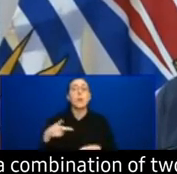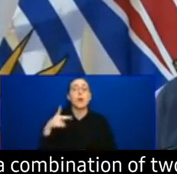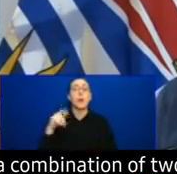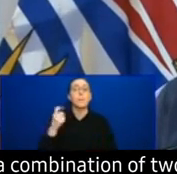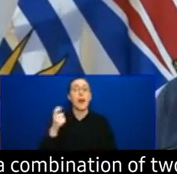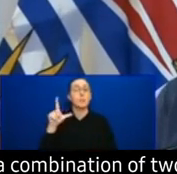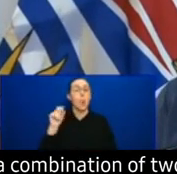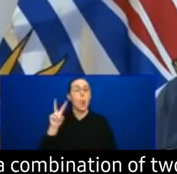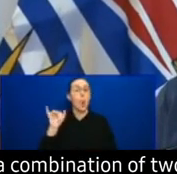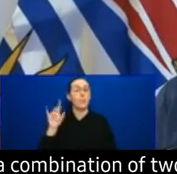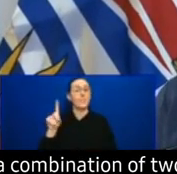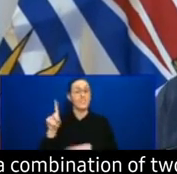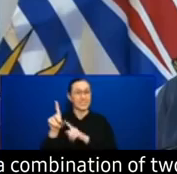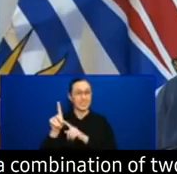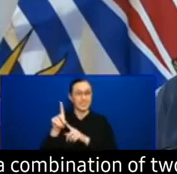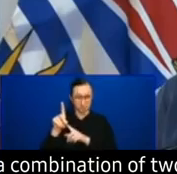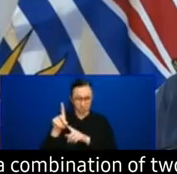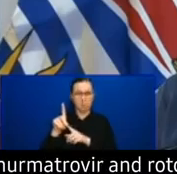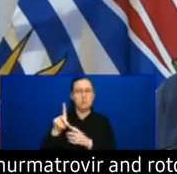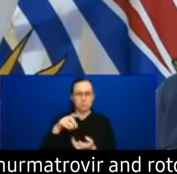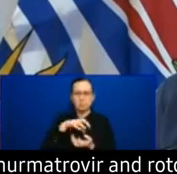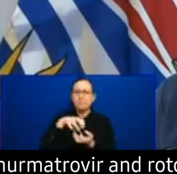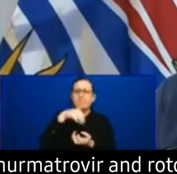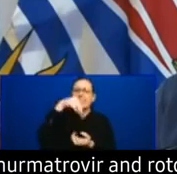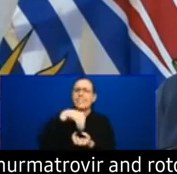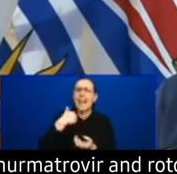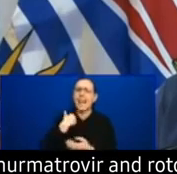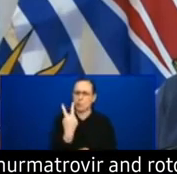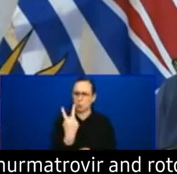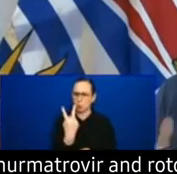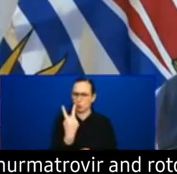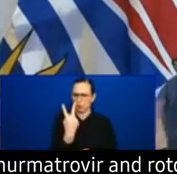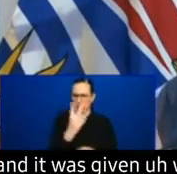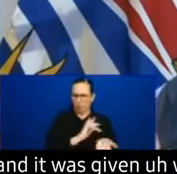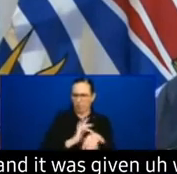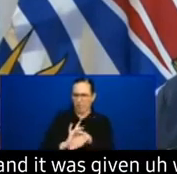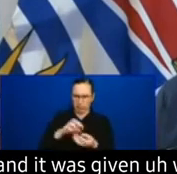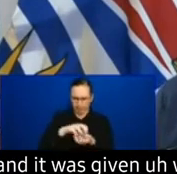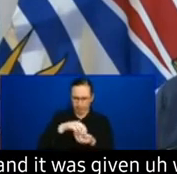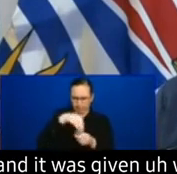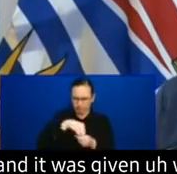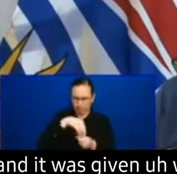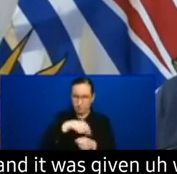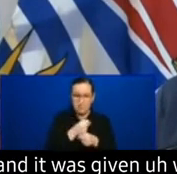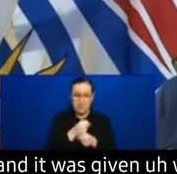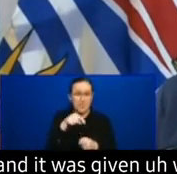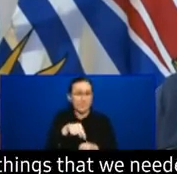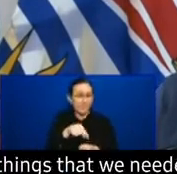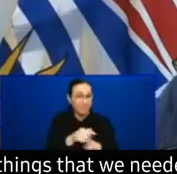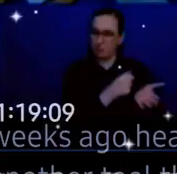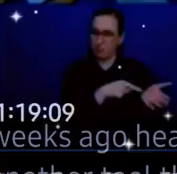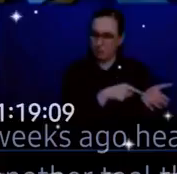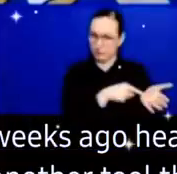nirmatrelvir and ritonavir. And it was given, one of the things that we needed to do was get a